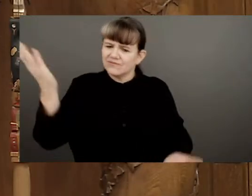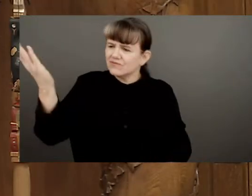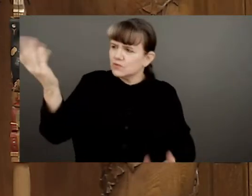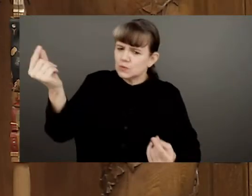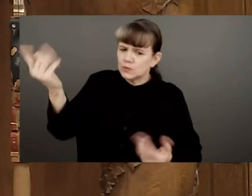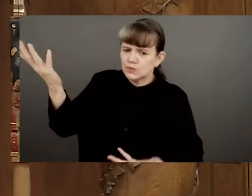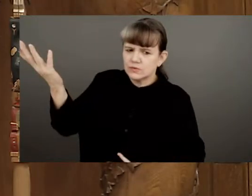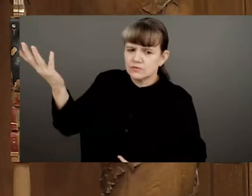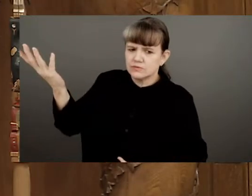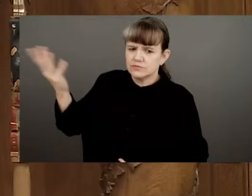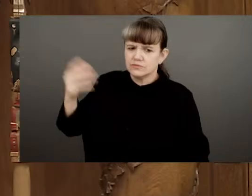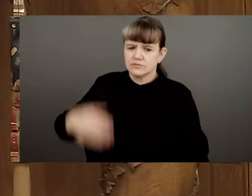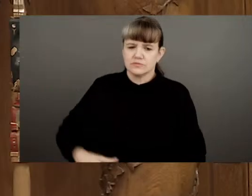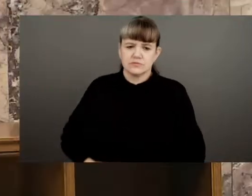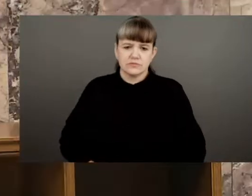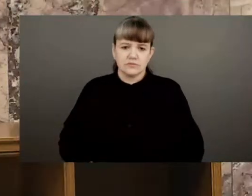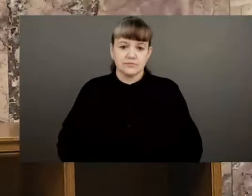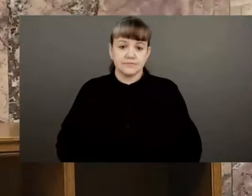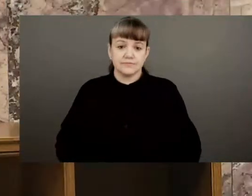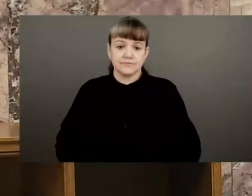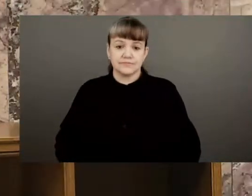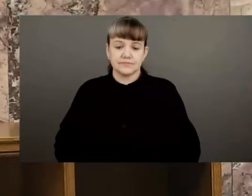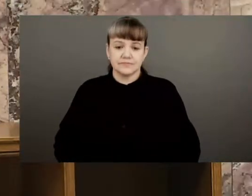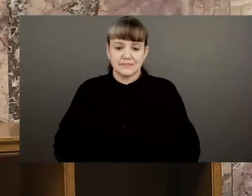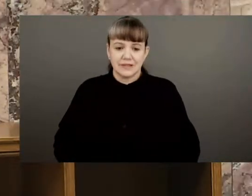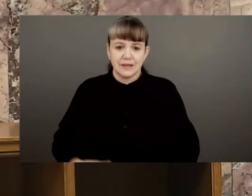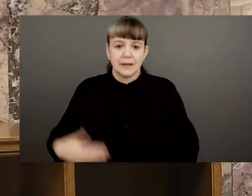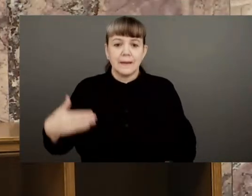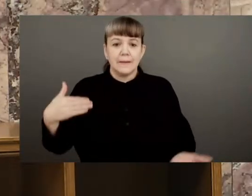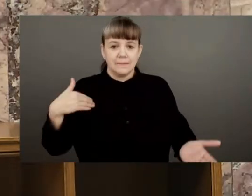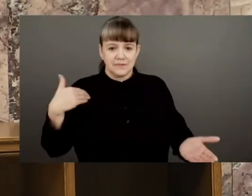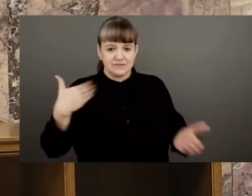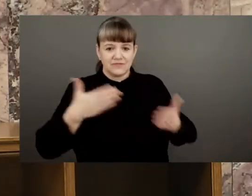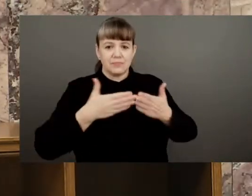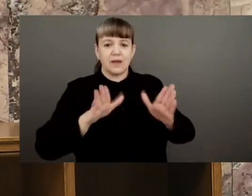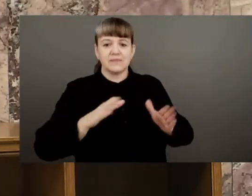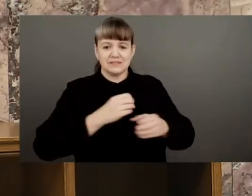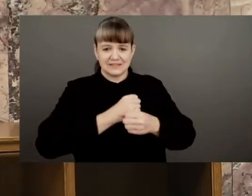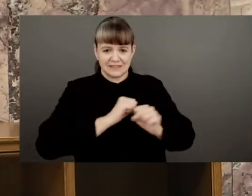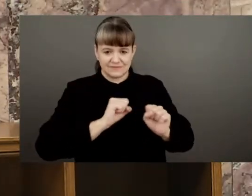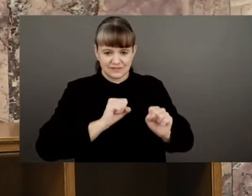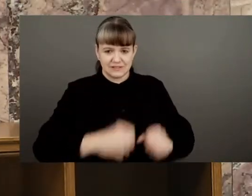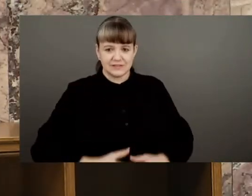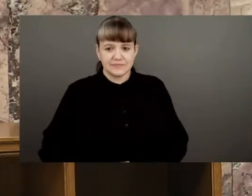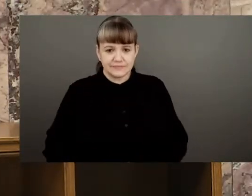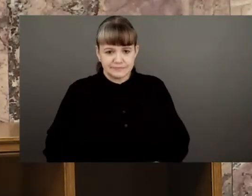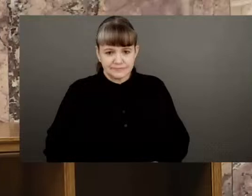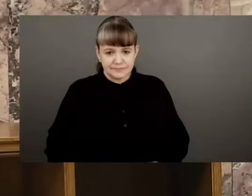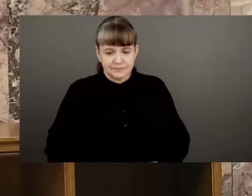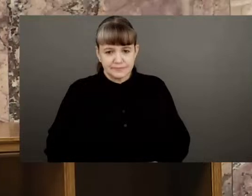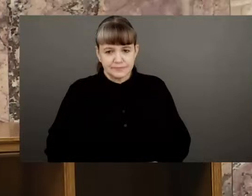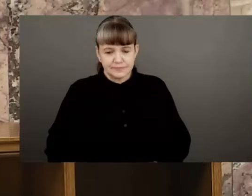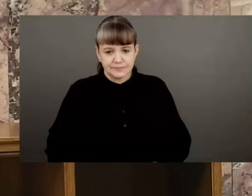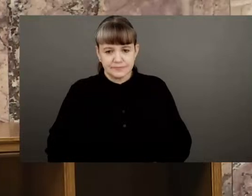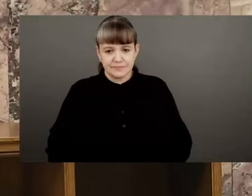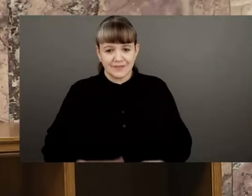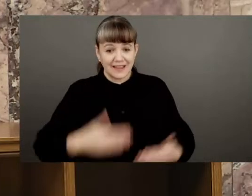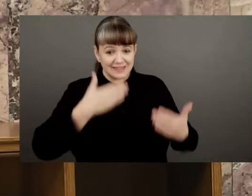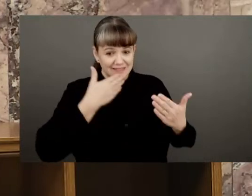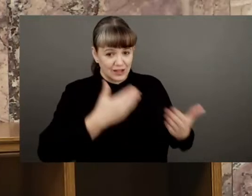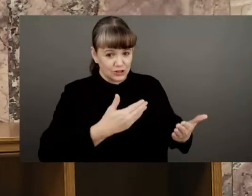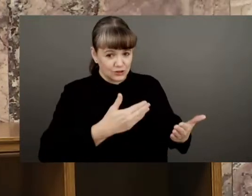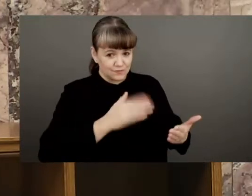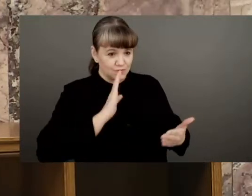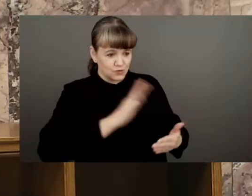Minister of Public Safety. Thank you, Mr. Speaker, and thank you to the member opposite for the question. I know that residents of Surrey are